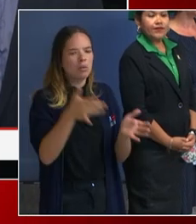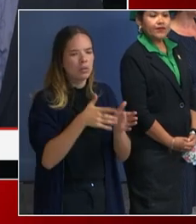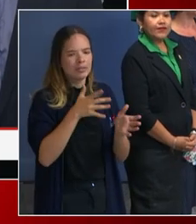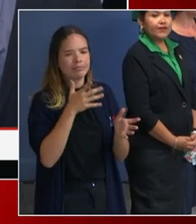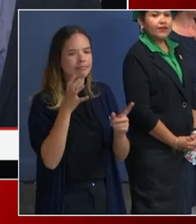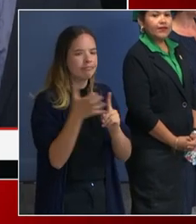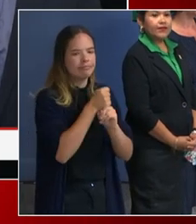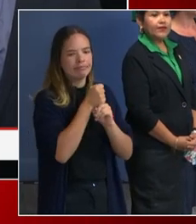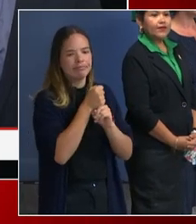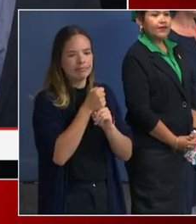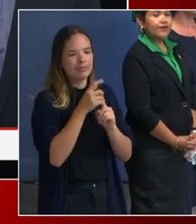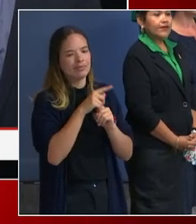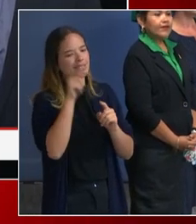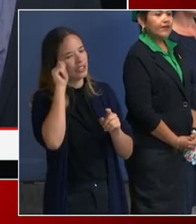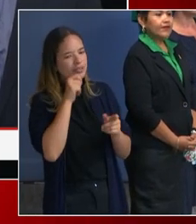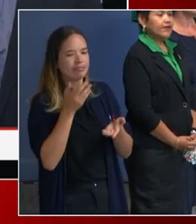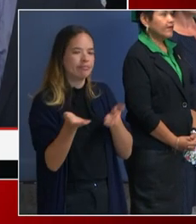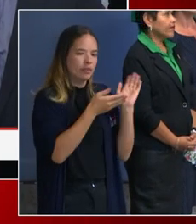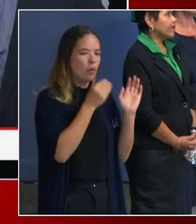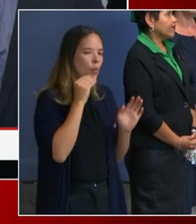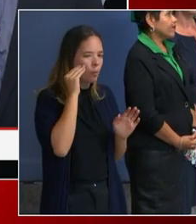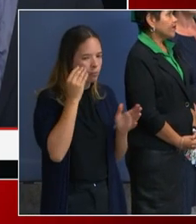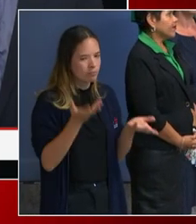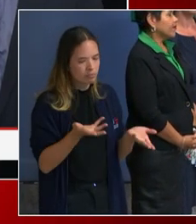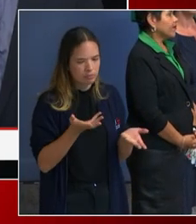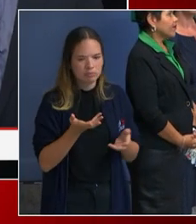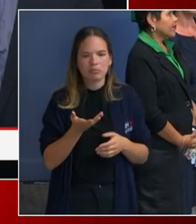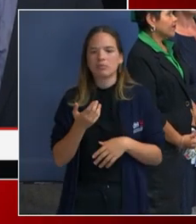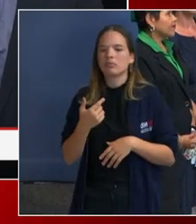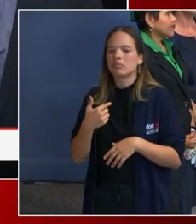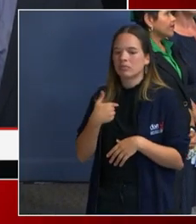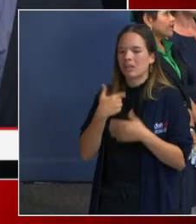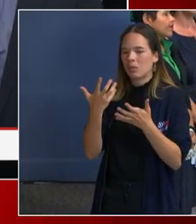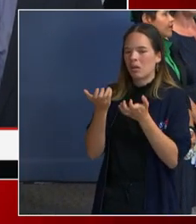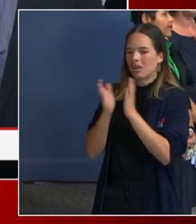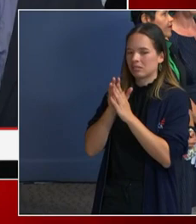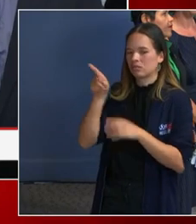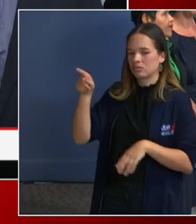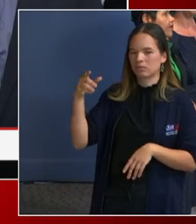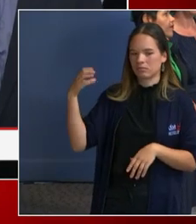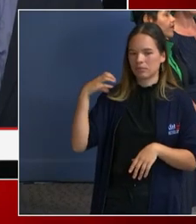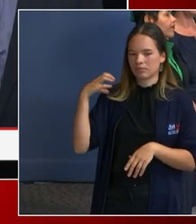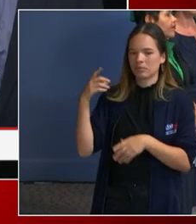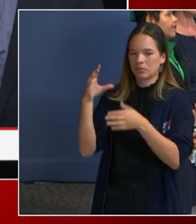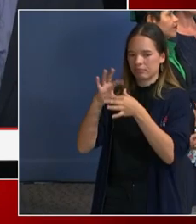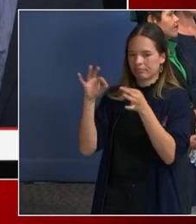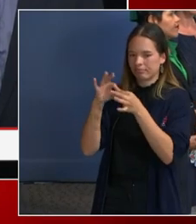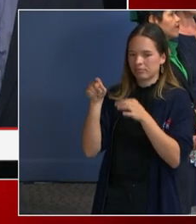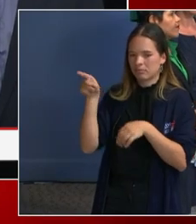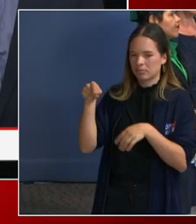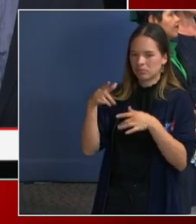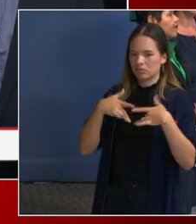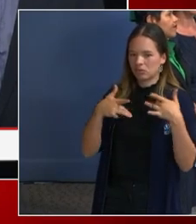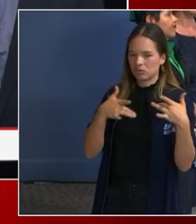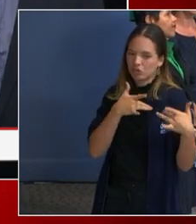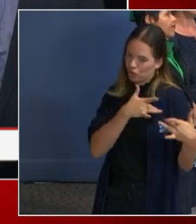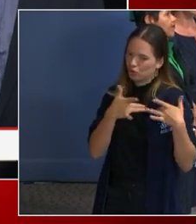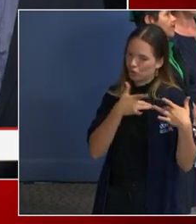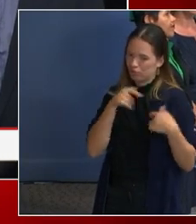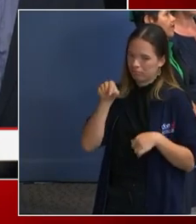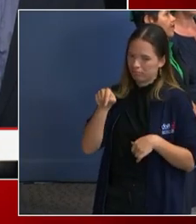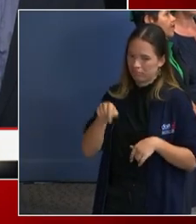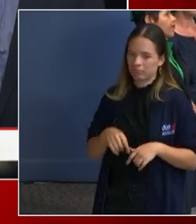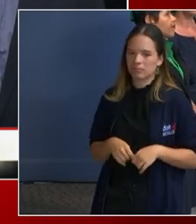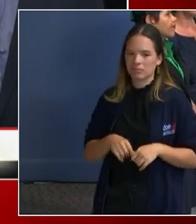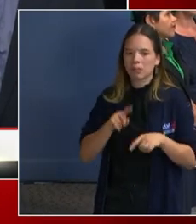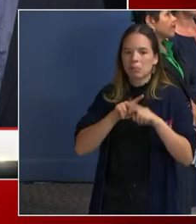would like to ask the chief to respond to you directly about any deployment concerns that he has, but to the